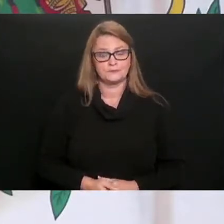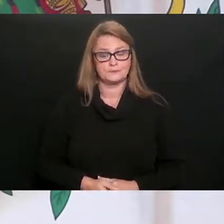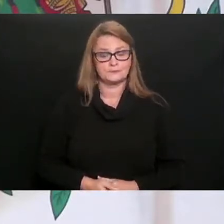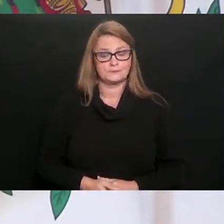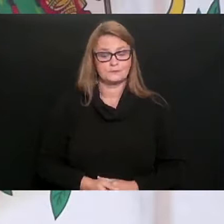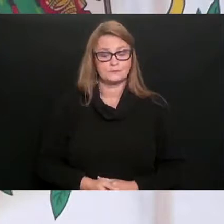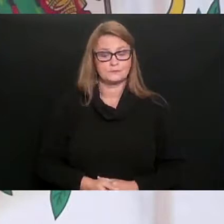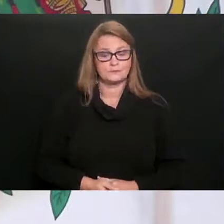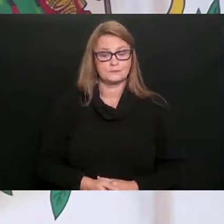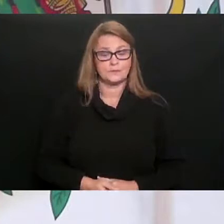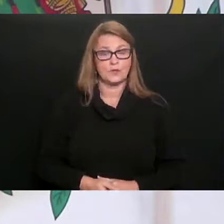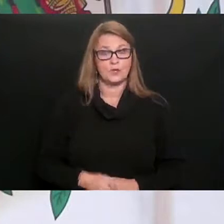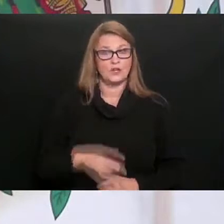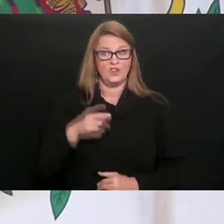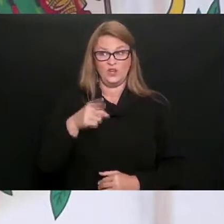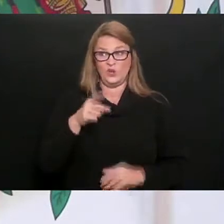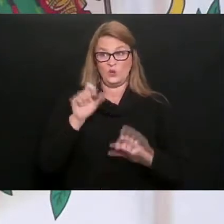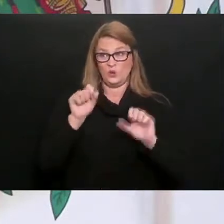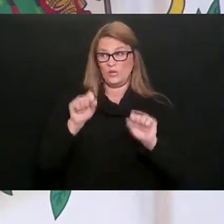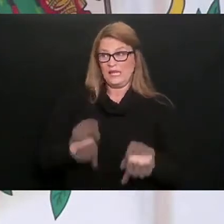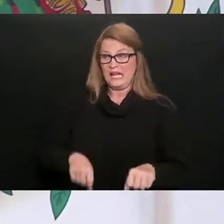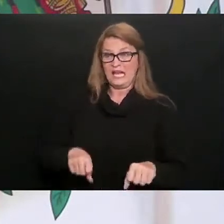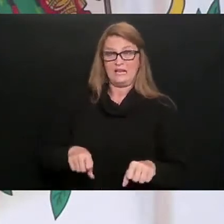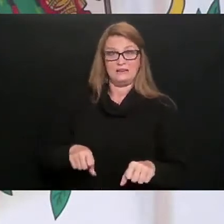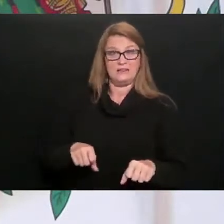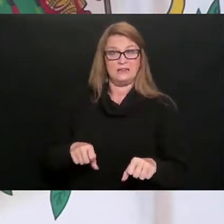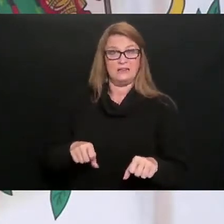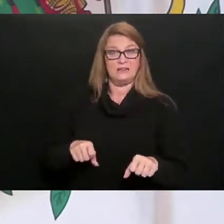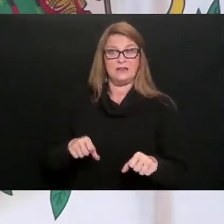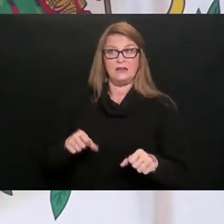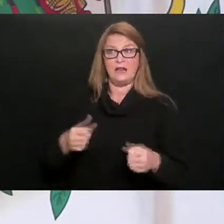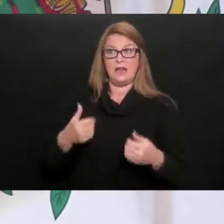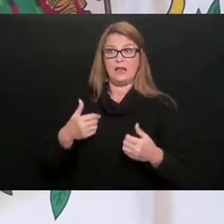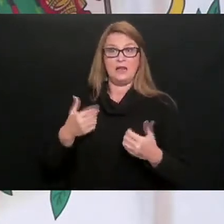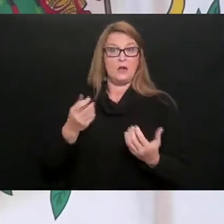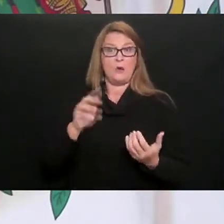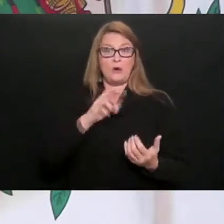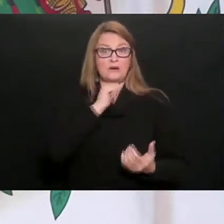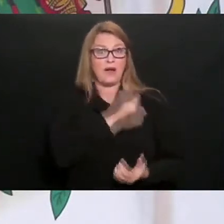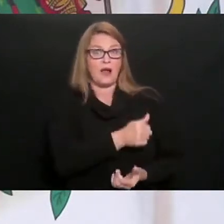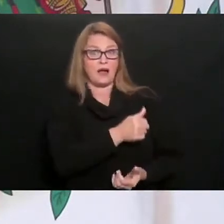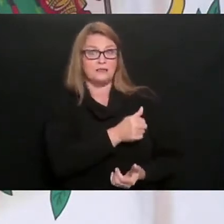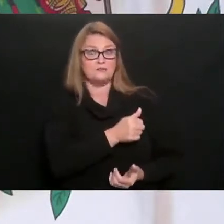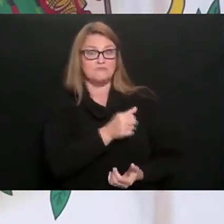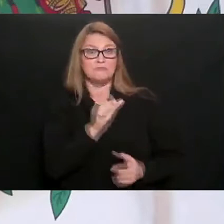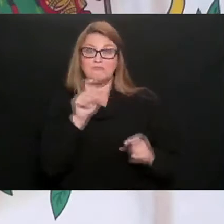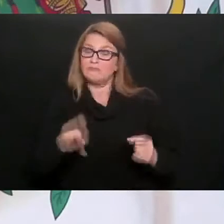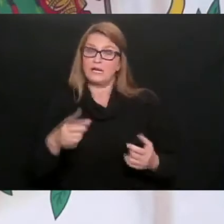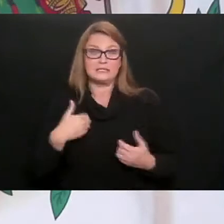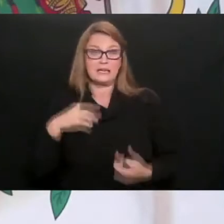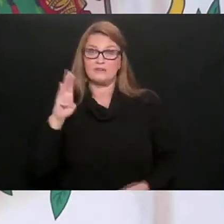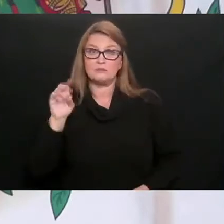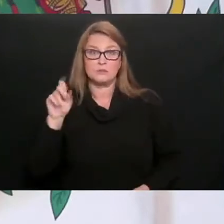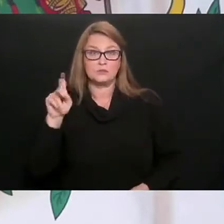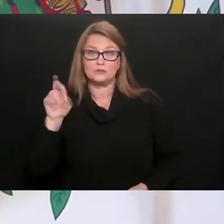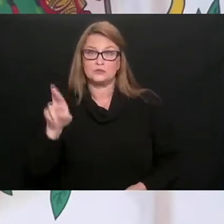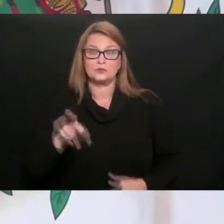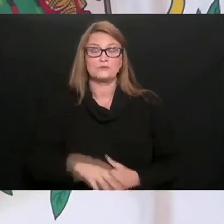You can be one or not be one. You got to get your booster shot. You got to get your booster shot.